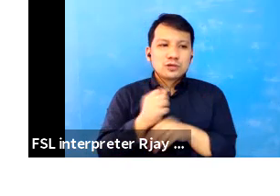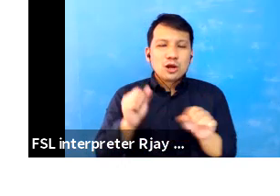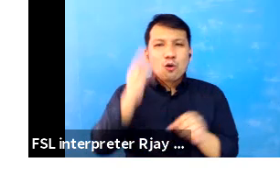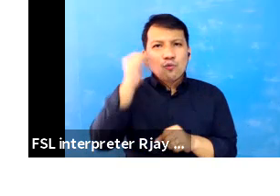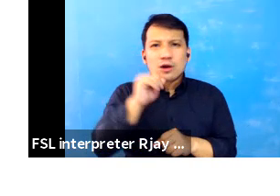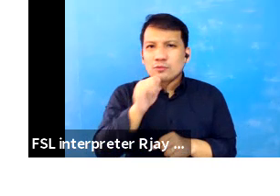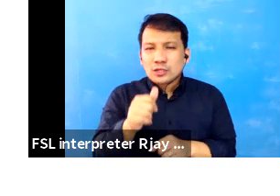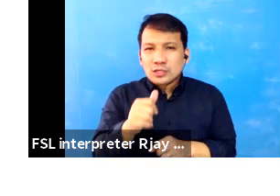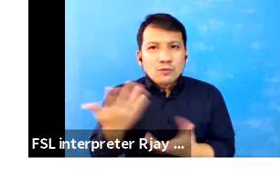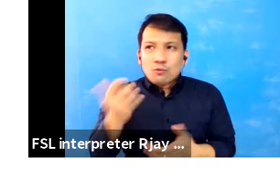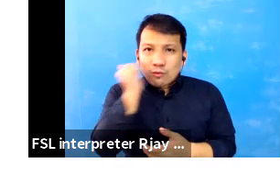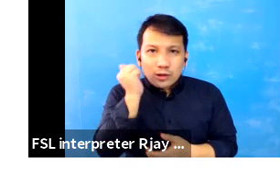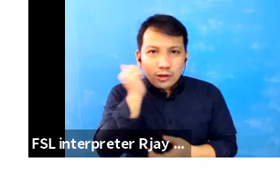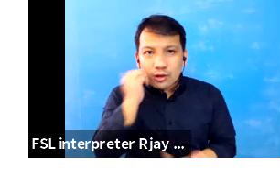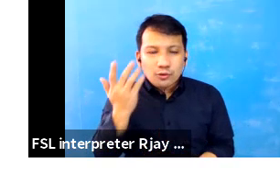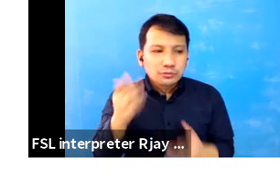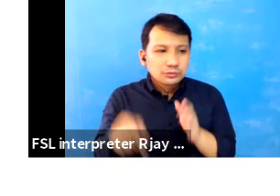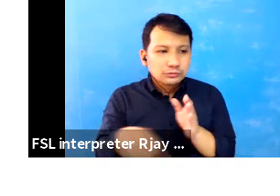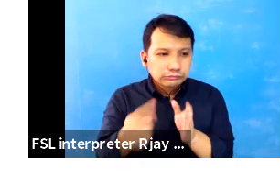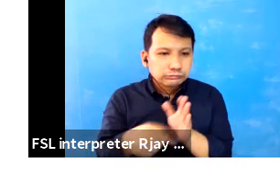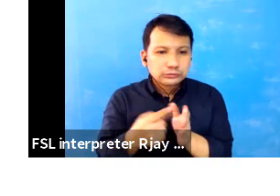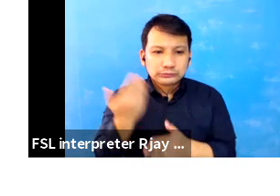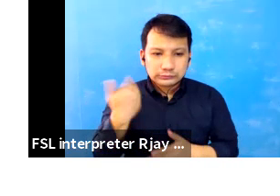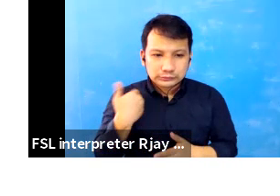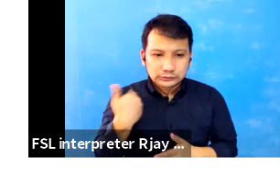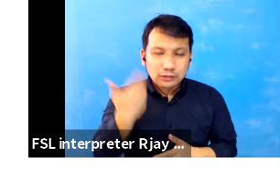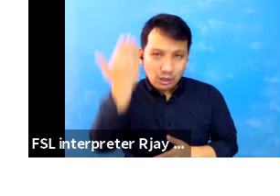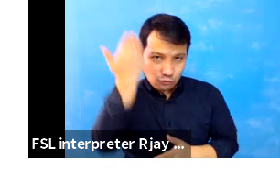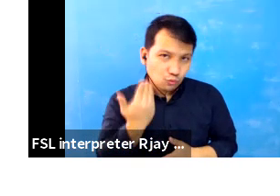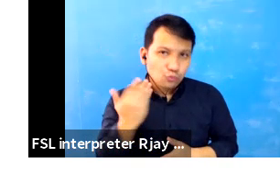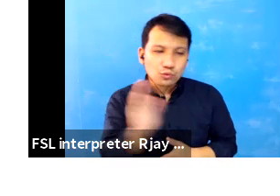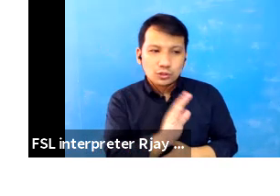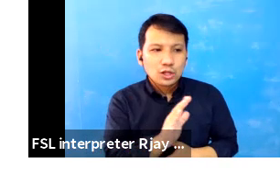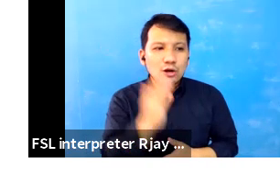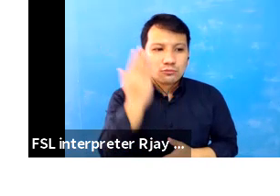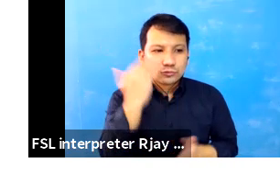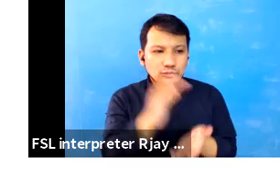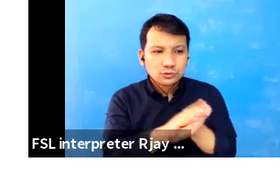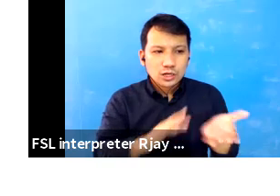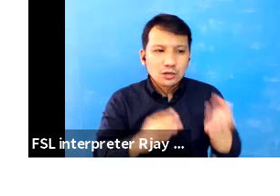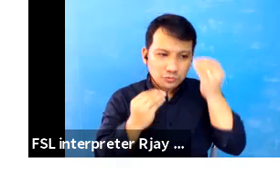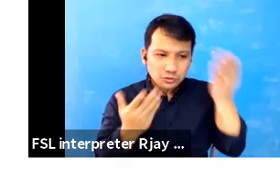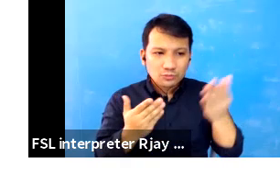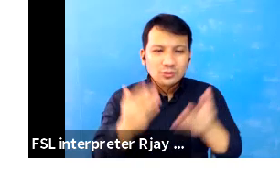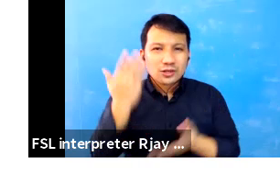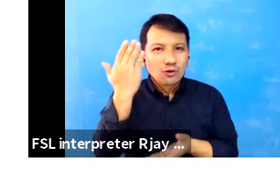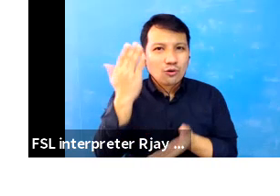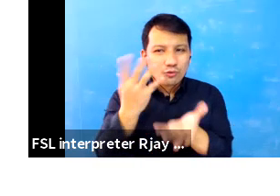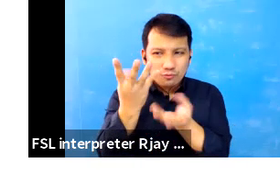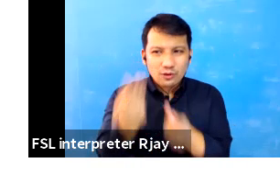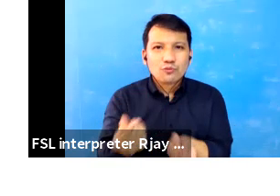not menstruate anymore, sometimes they may not be enough because of the loss of blood during